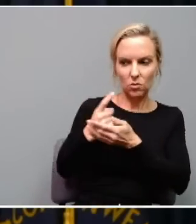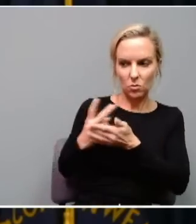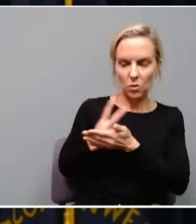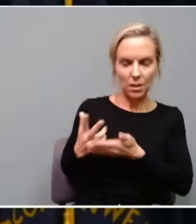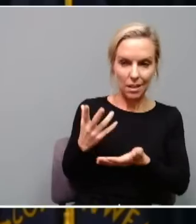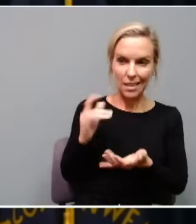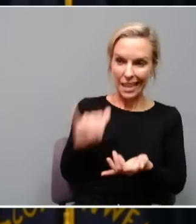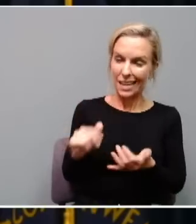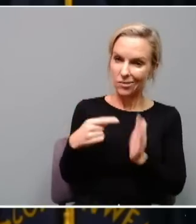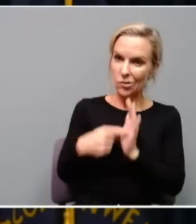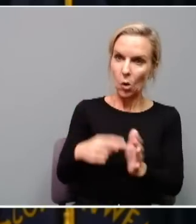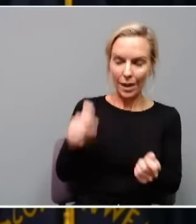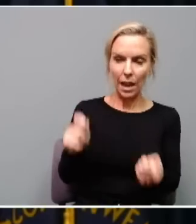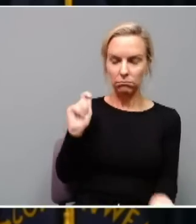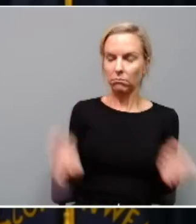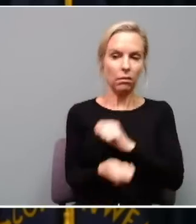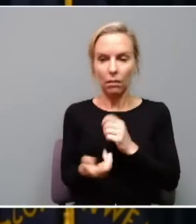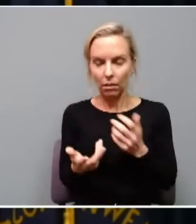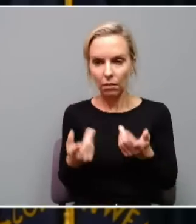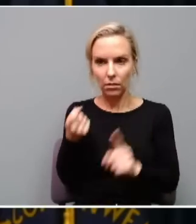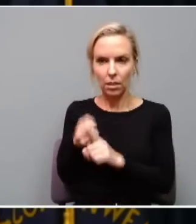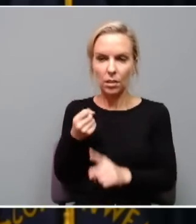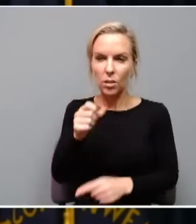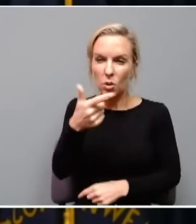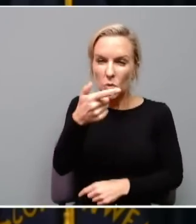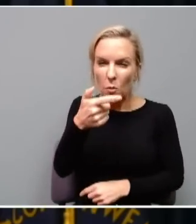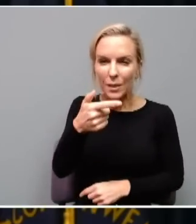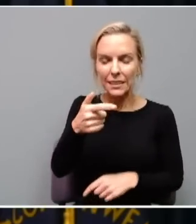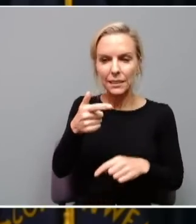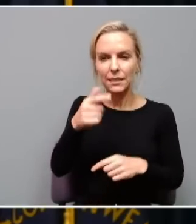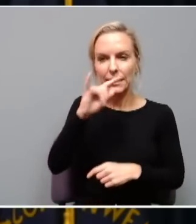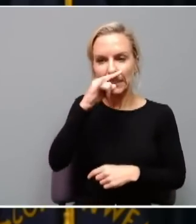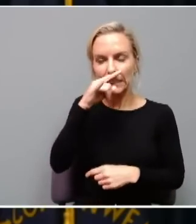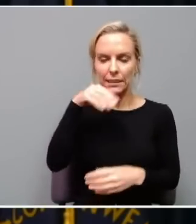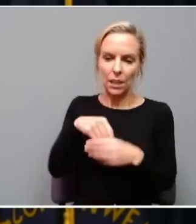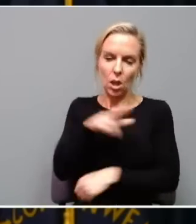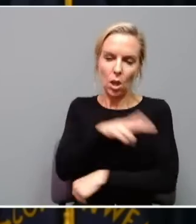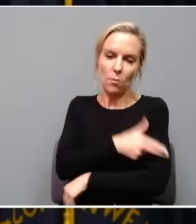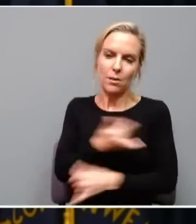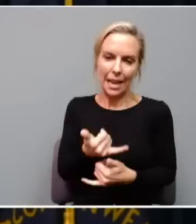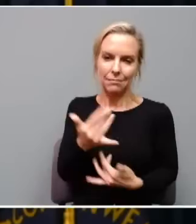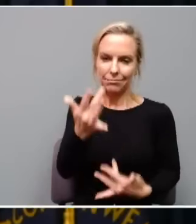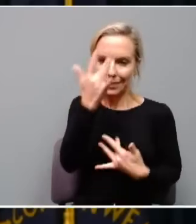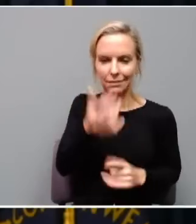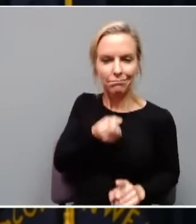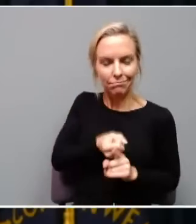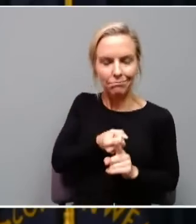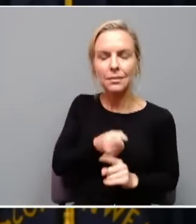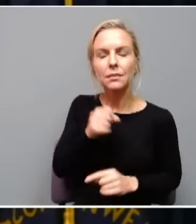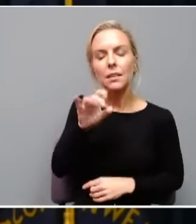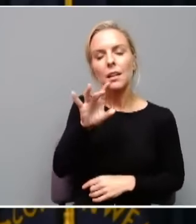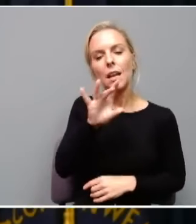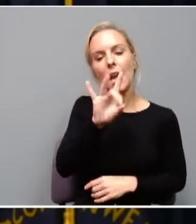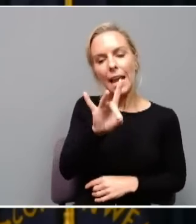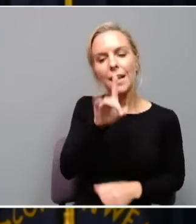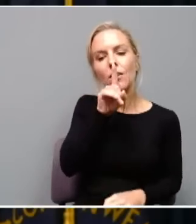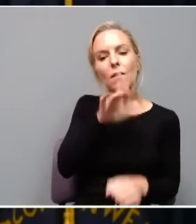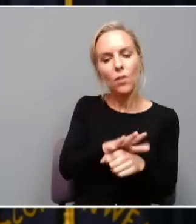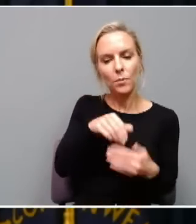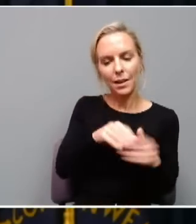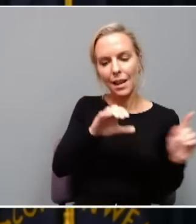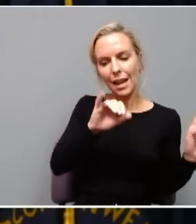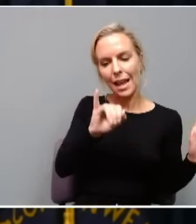change. 21 kids in the hospital with COVID. 8 confirmed in the ICU. These are likely only